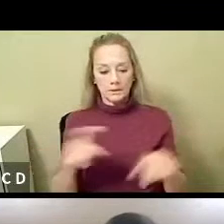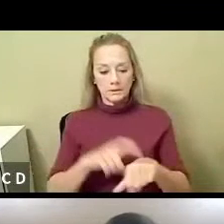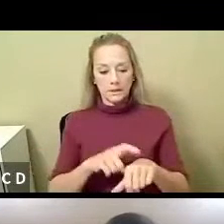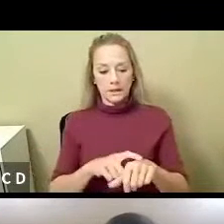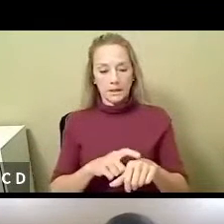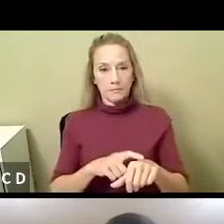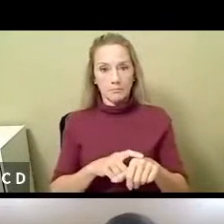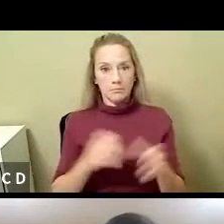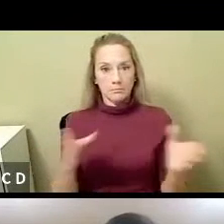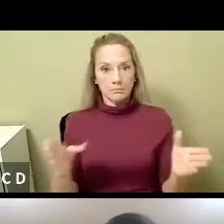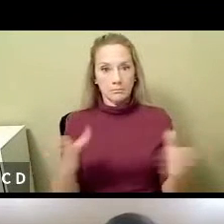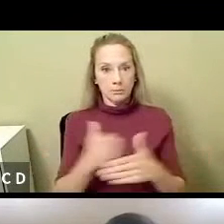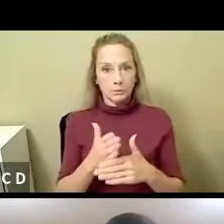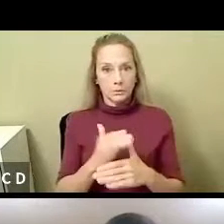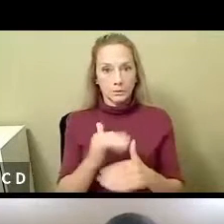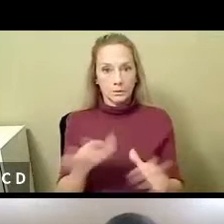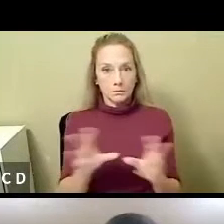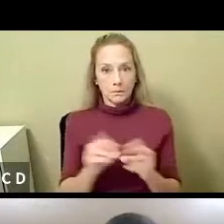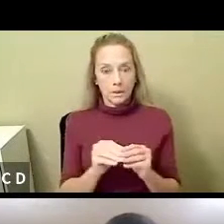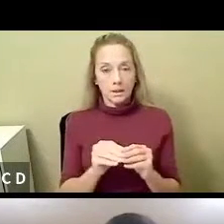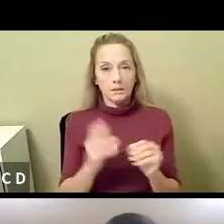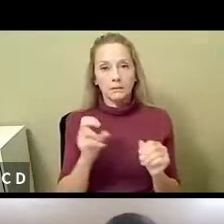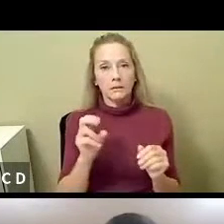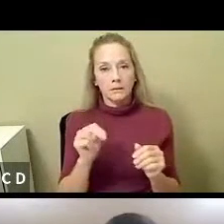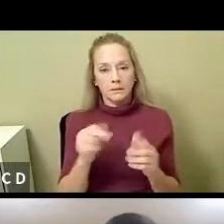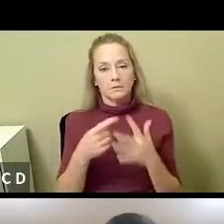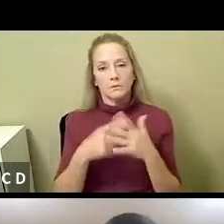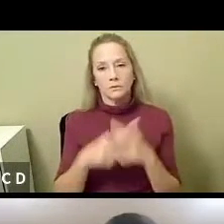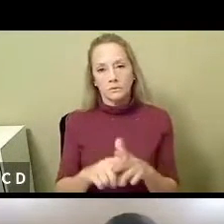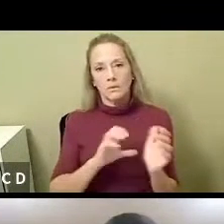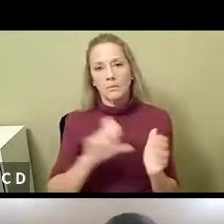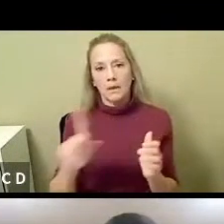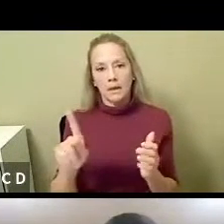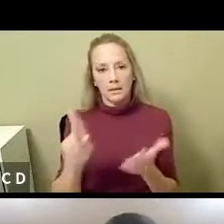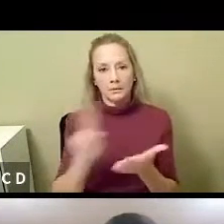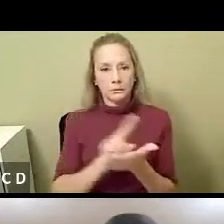then start up our 2 weeks again after that.